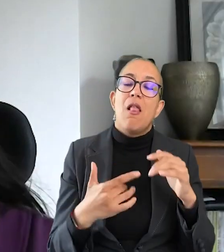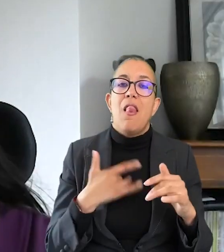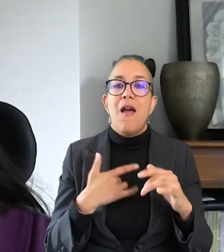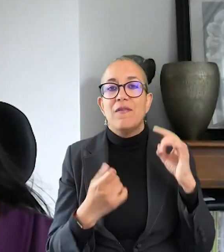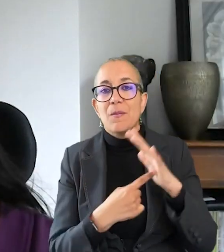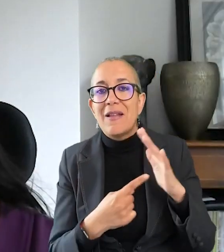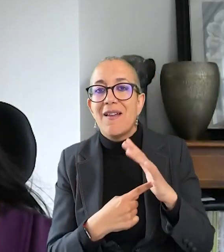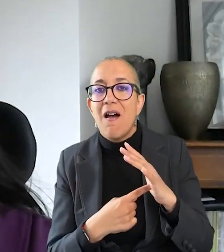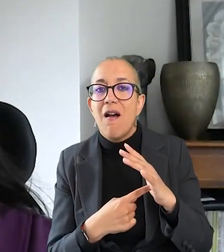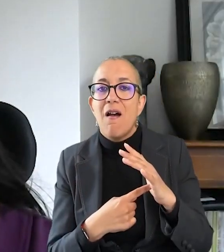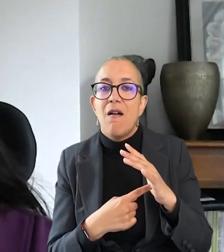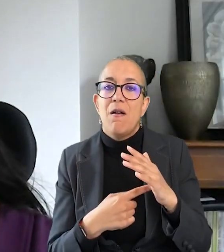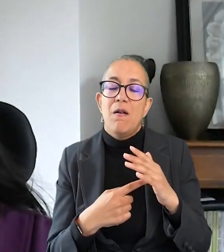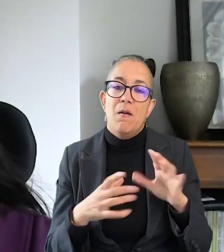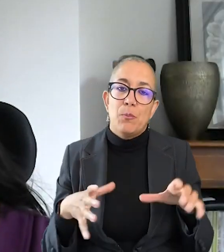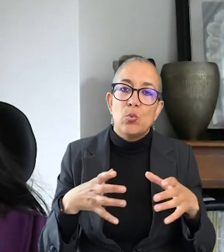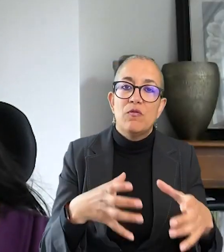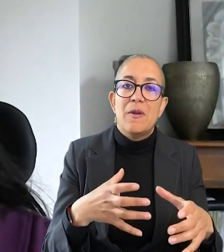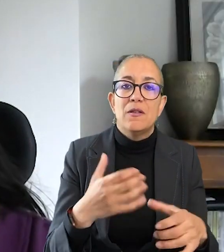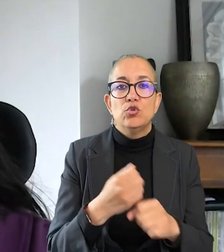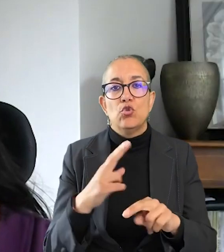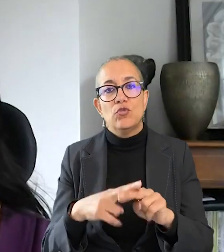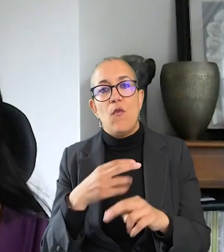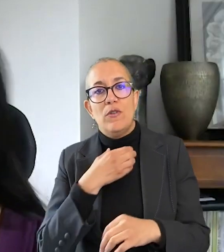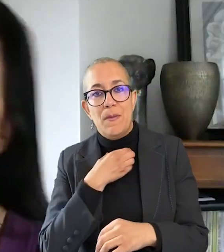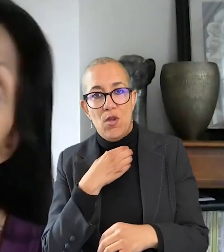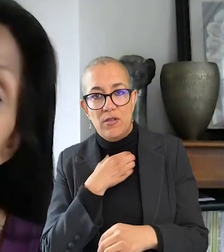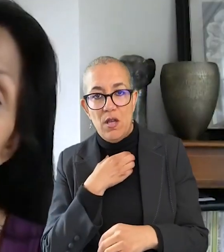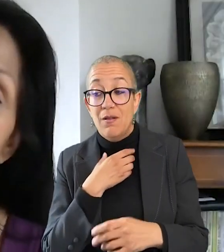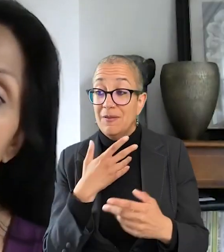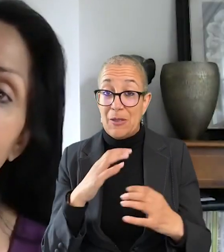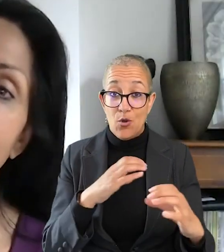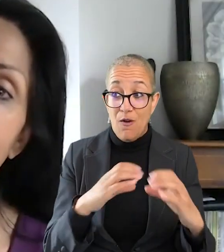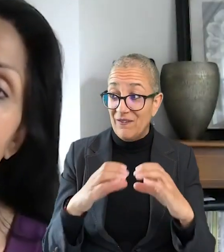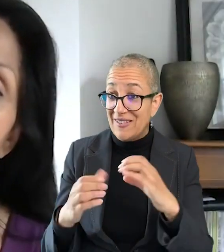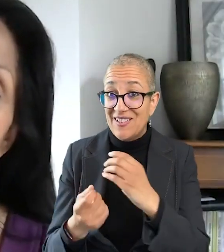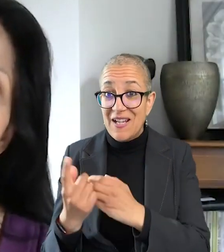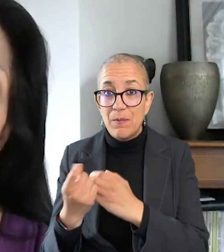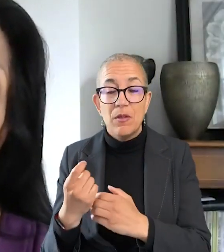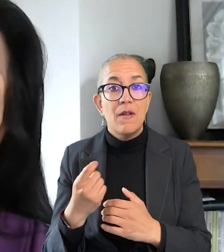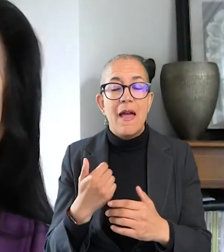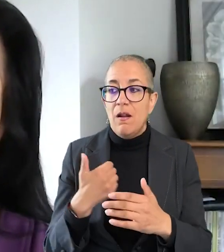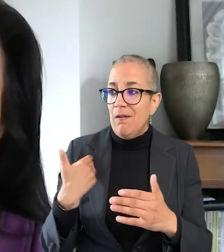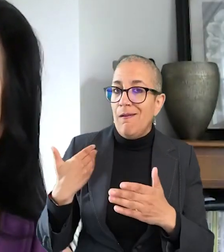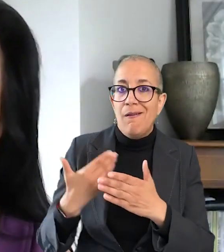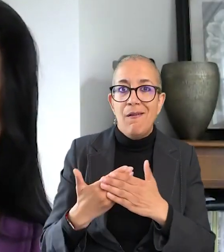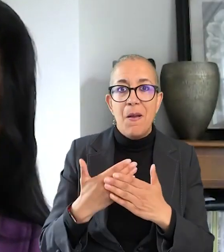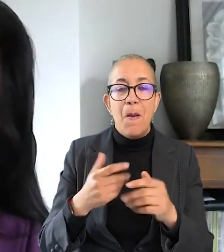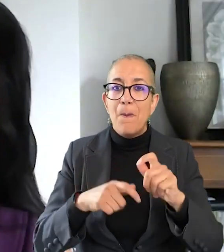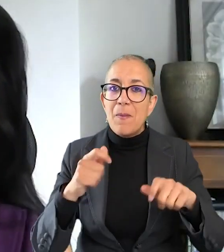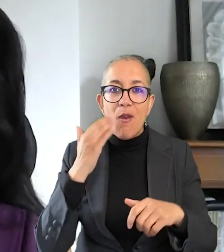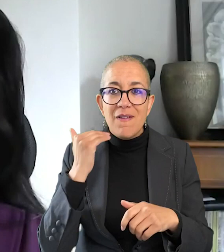murder, is that it has allowed conversations to happen that people of colour have very rarely been able to